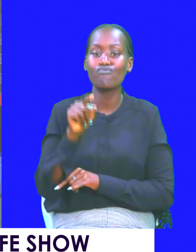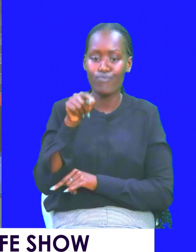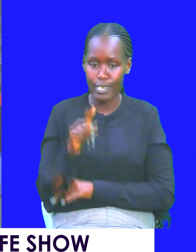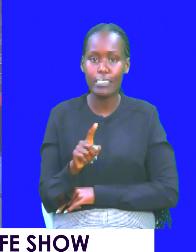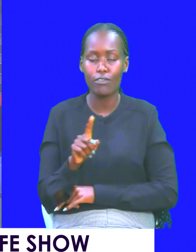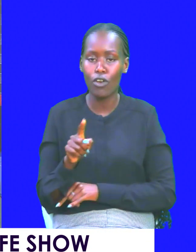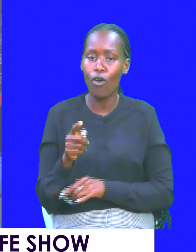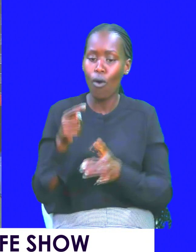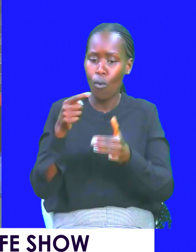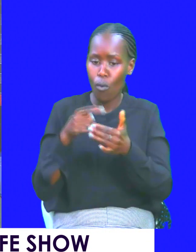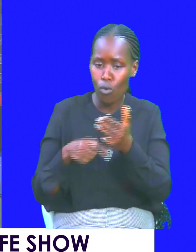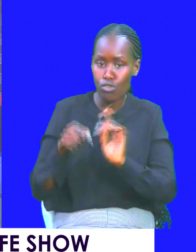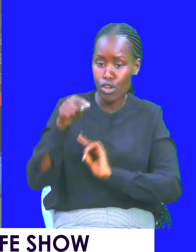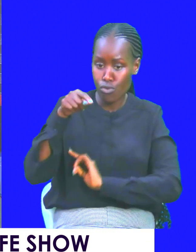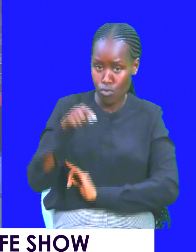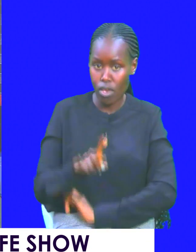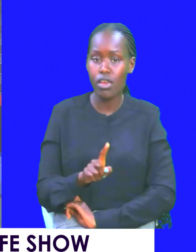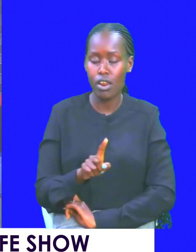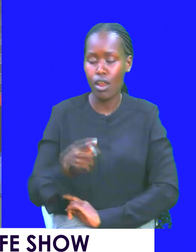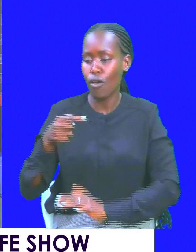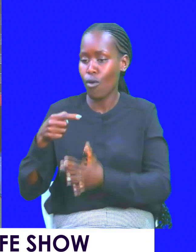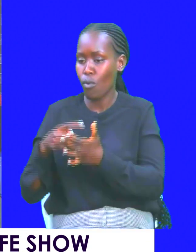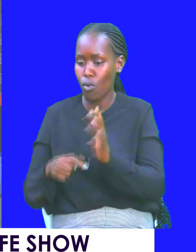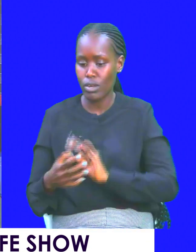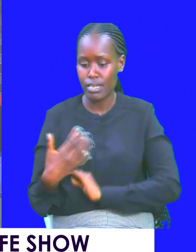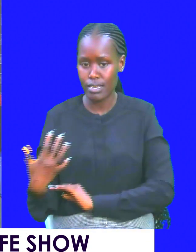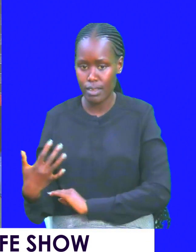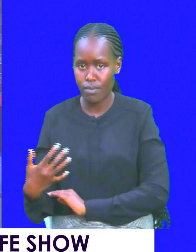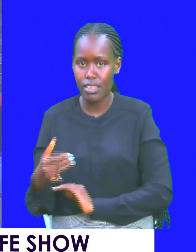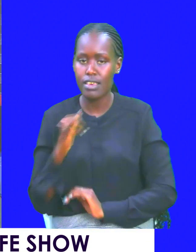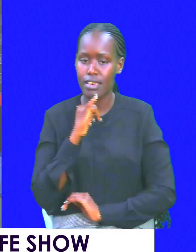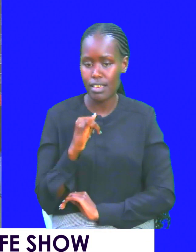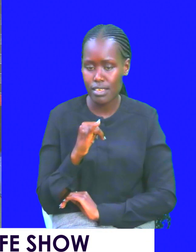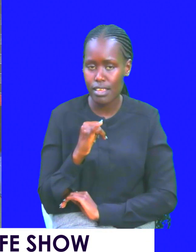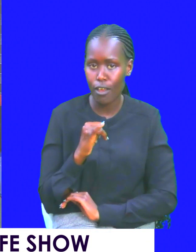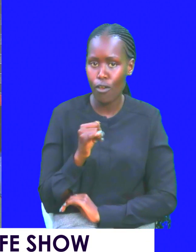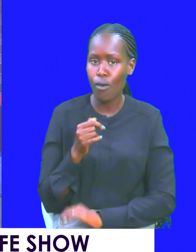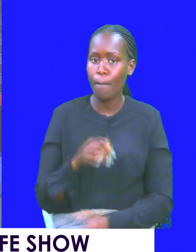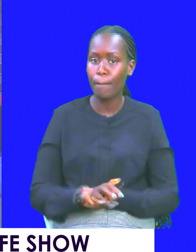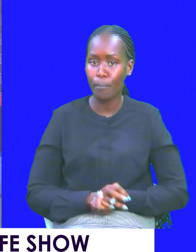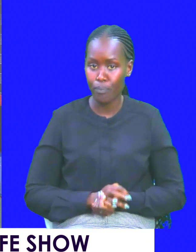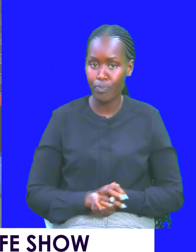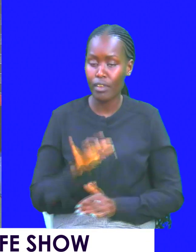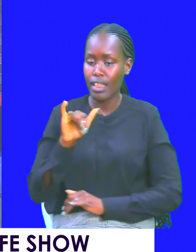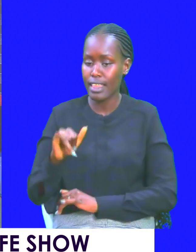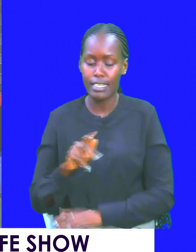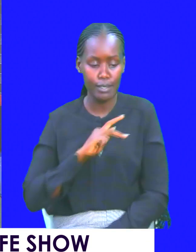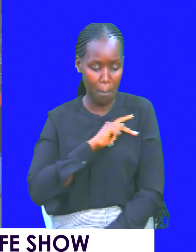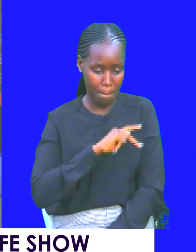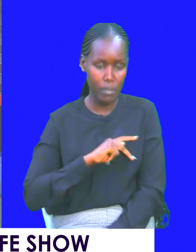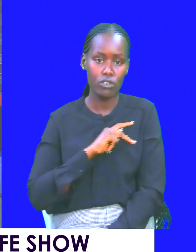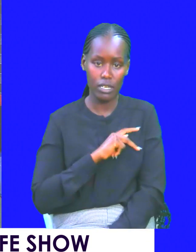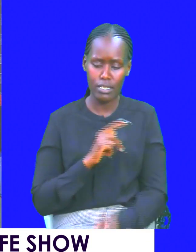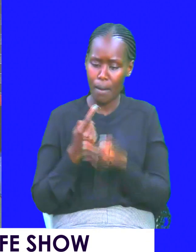what you are, what something is, who you are, what something is. That is an identity.